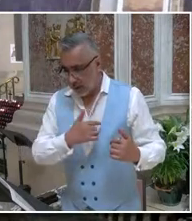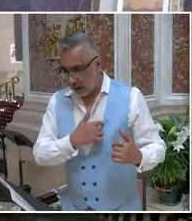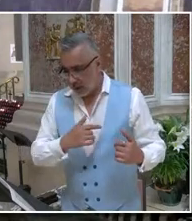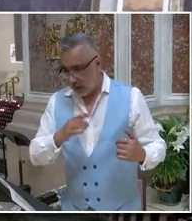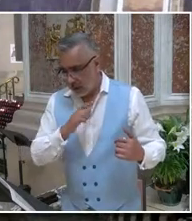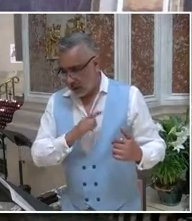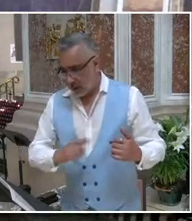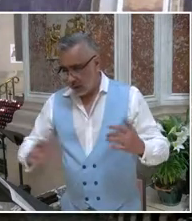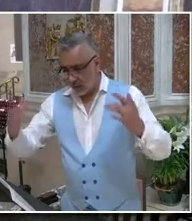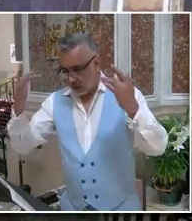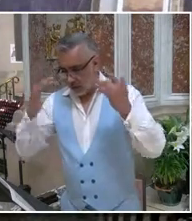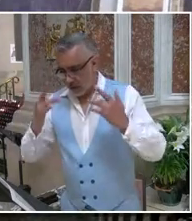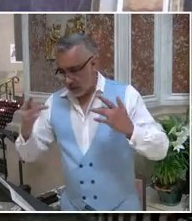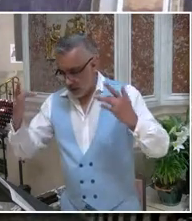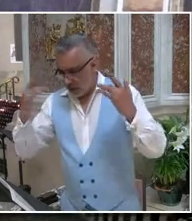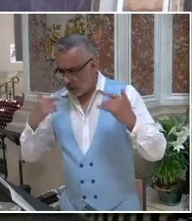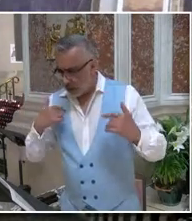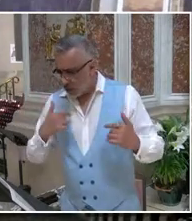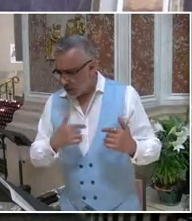Kyrie